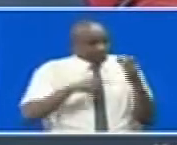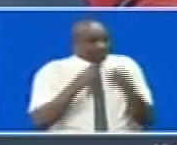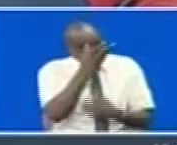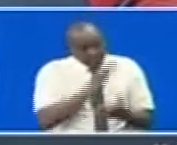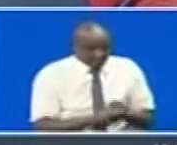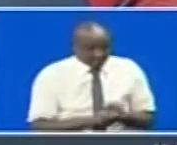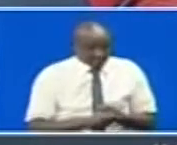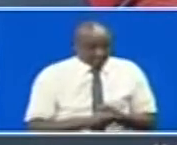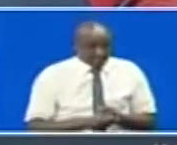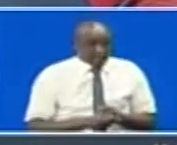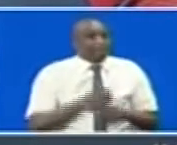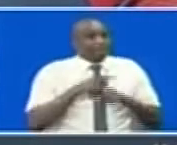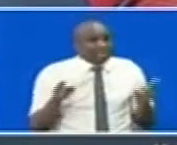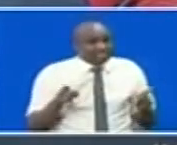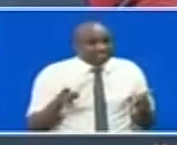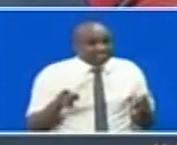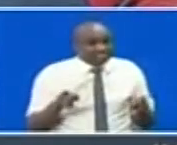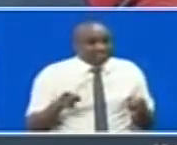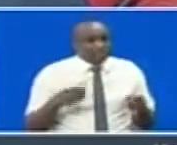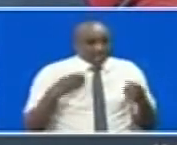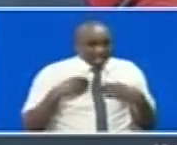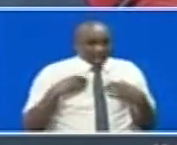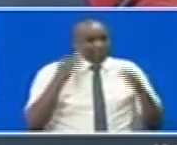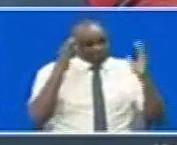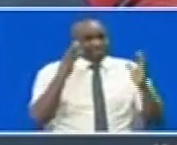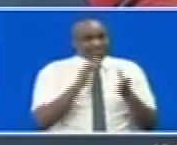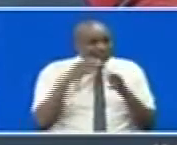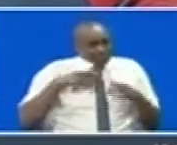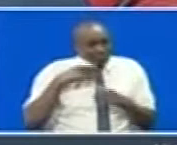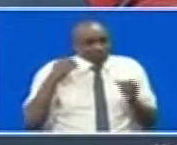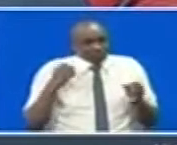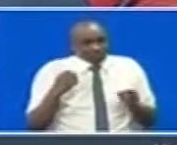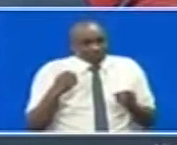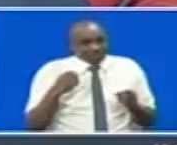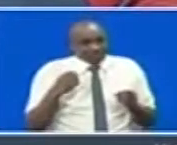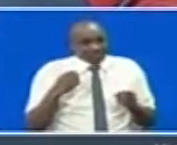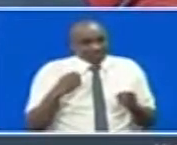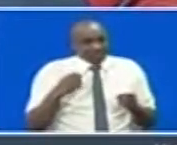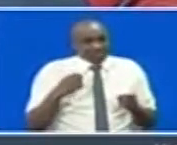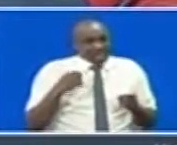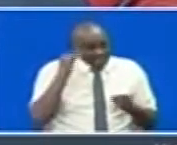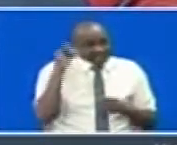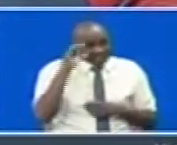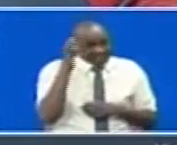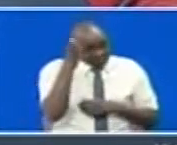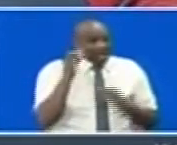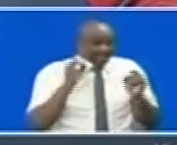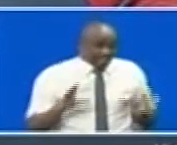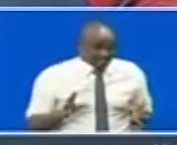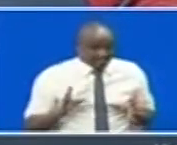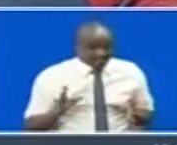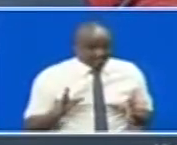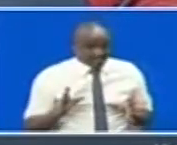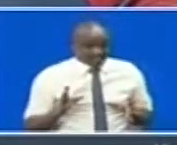thereafter. But, you know, there's that big stick, you know, that can be wielded. The ICC is not there now.